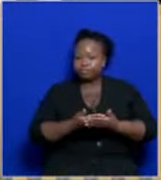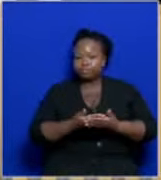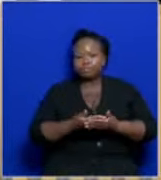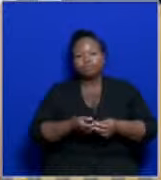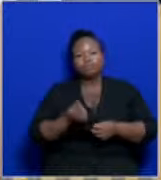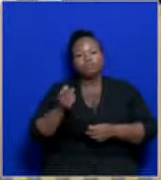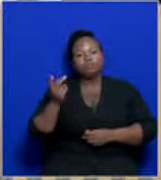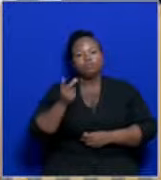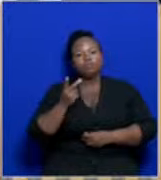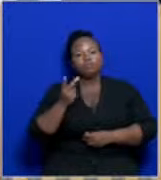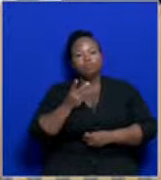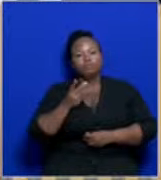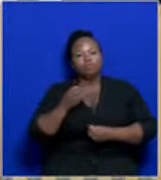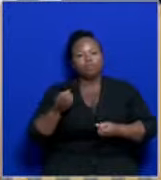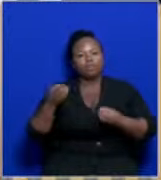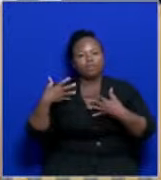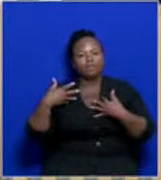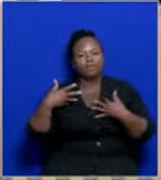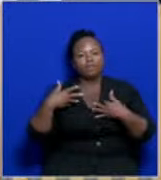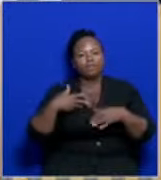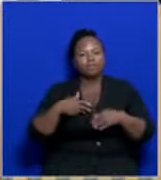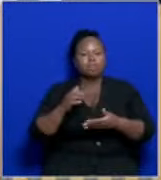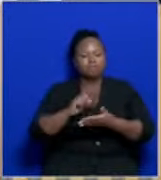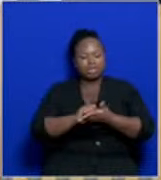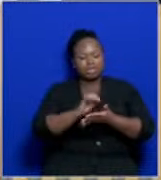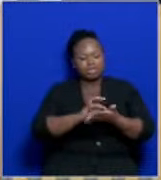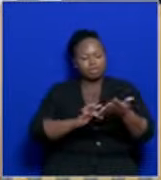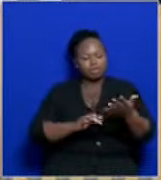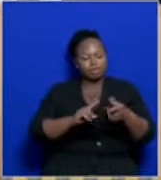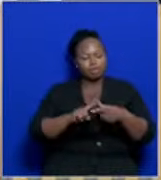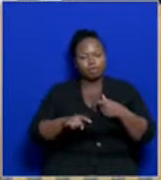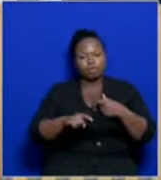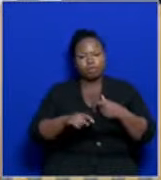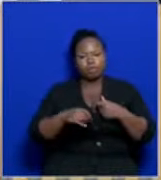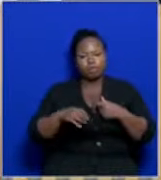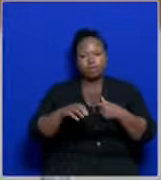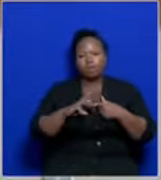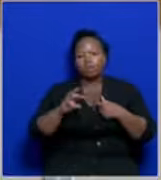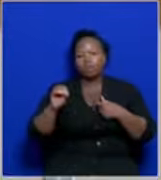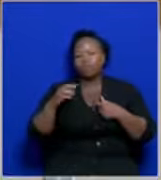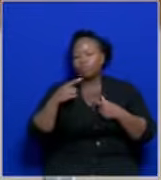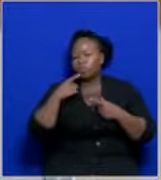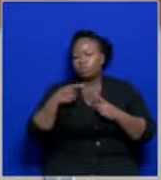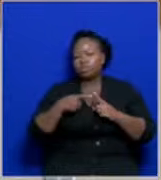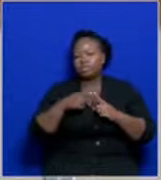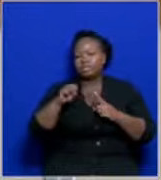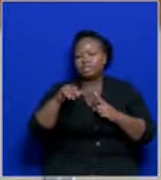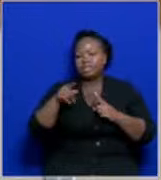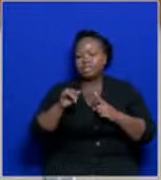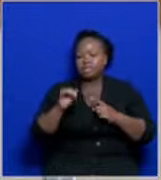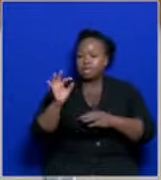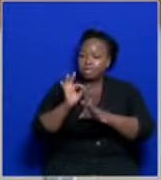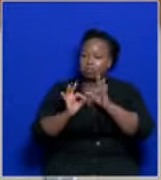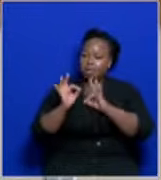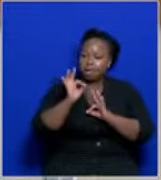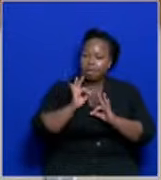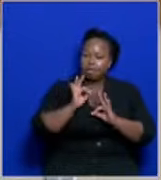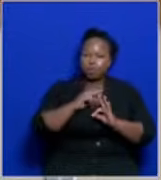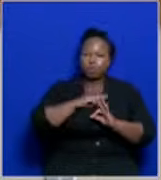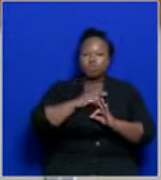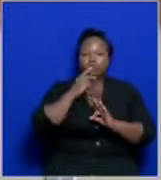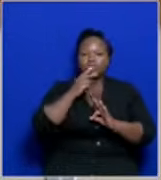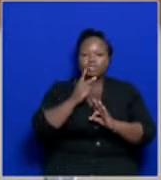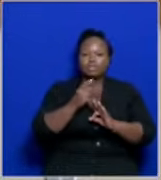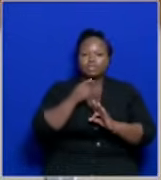provide either a statement from Warrant Officer Saki explaining, you call it the Cobalt,